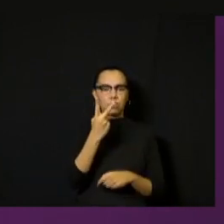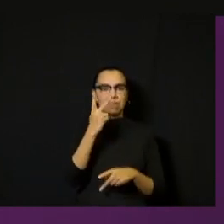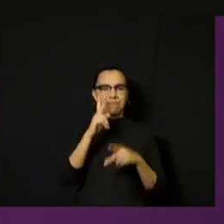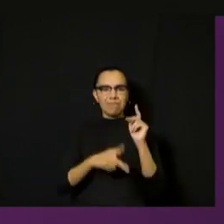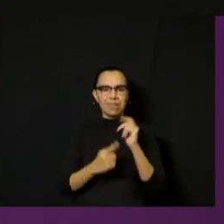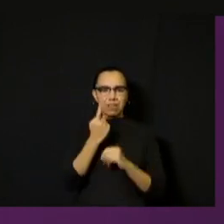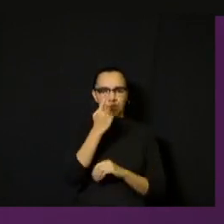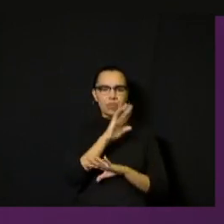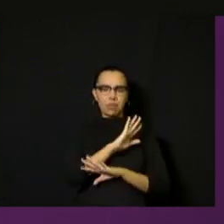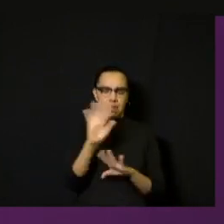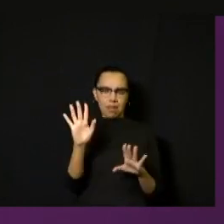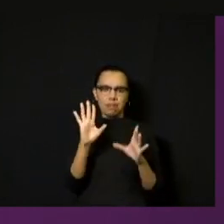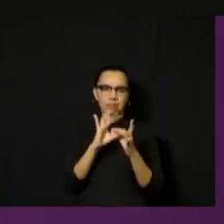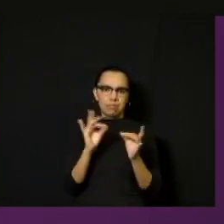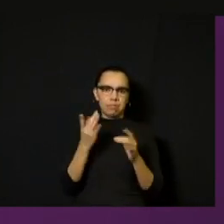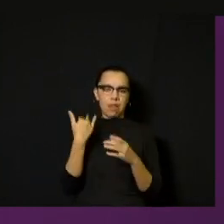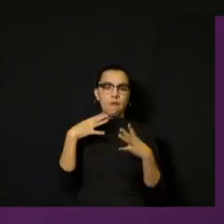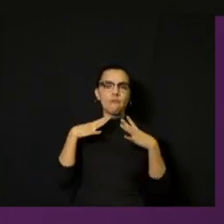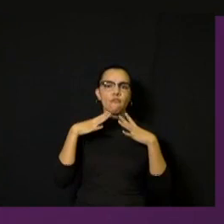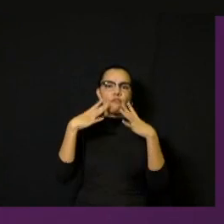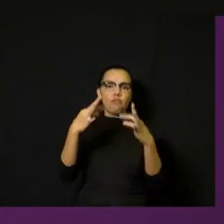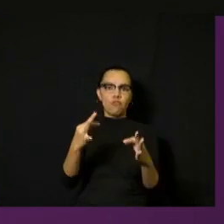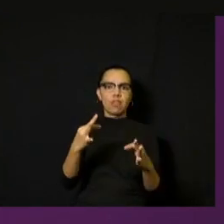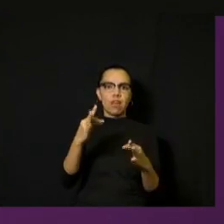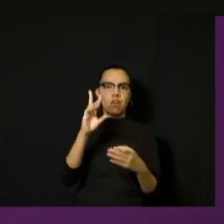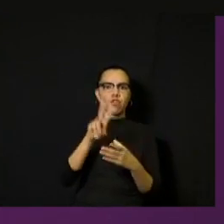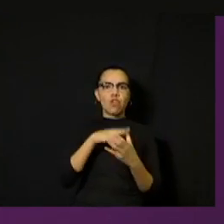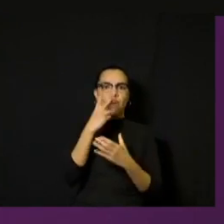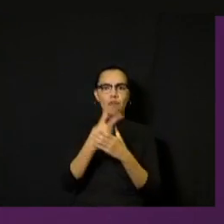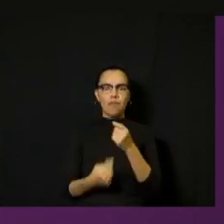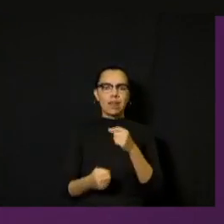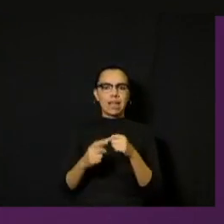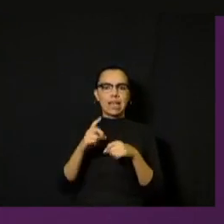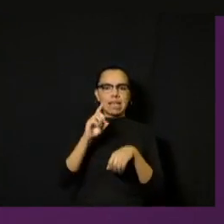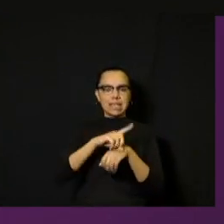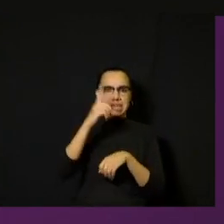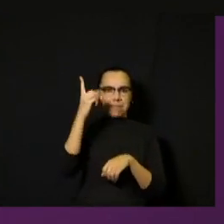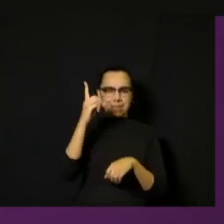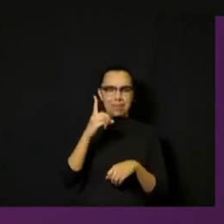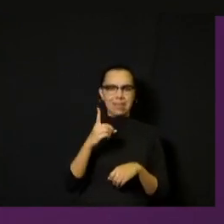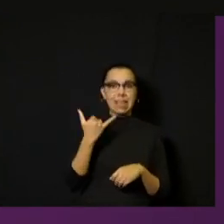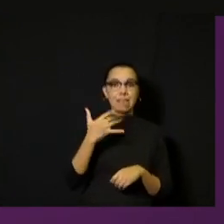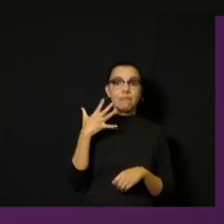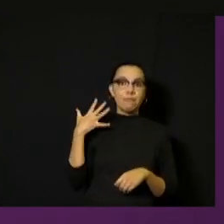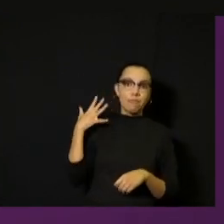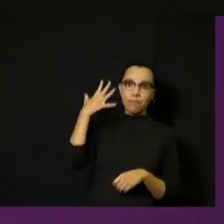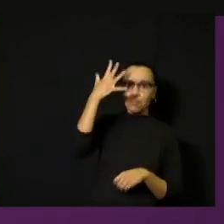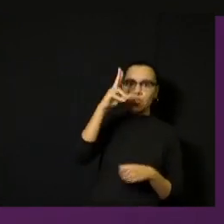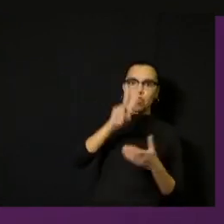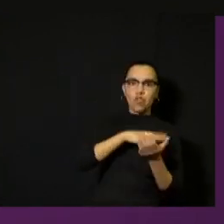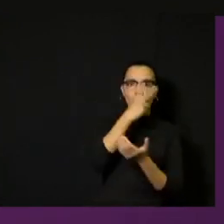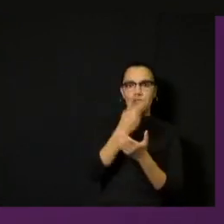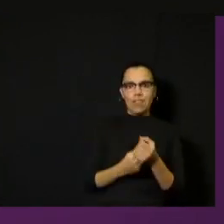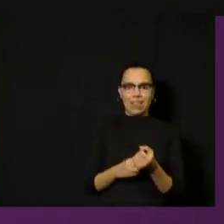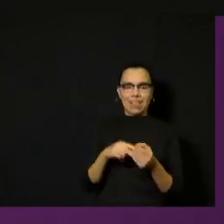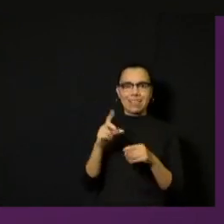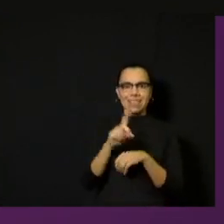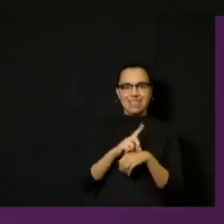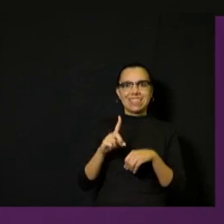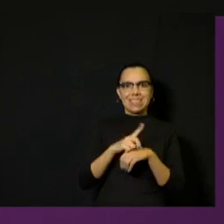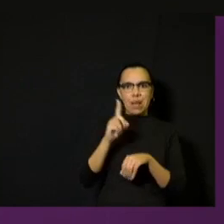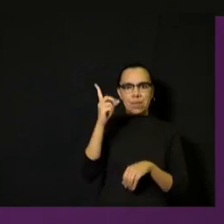Future Business Part 2. The founders gave us the first part. And the future